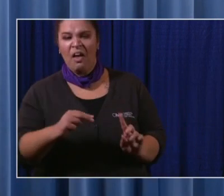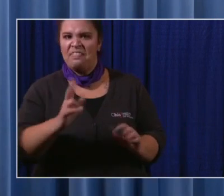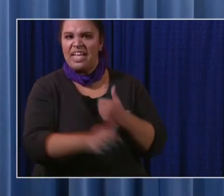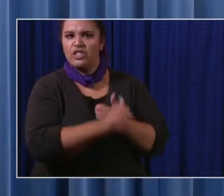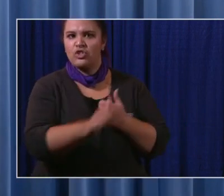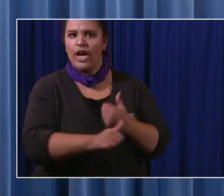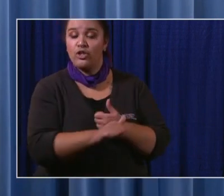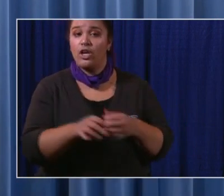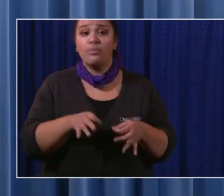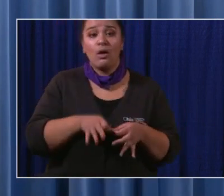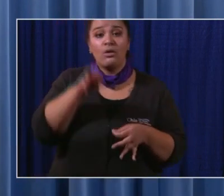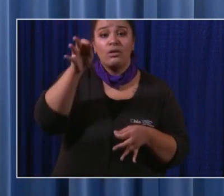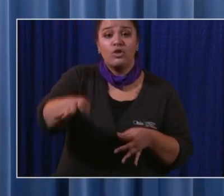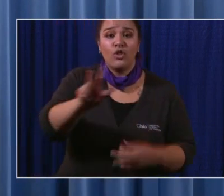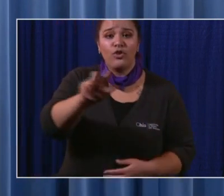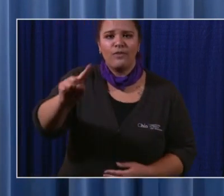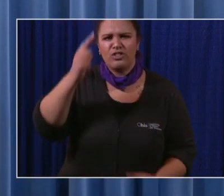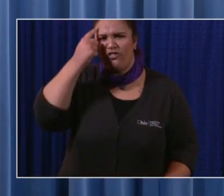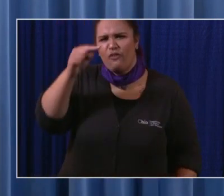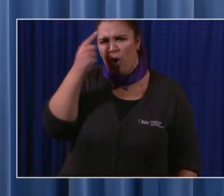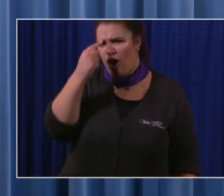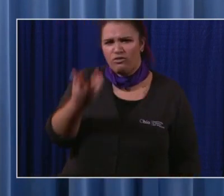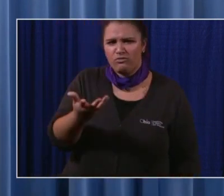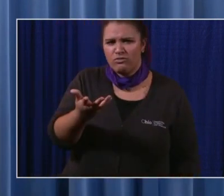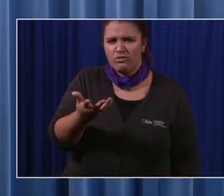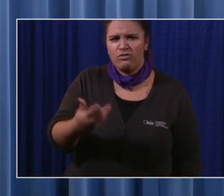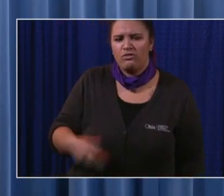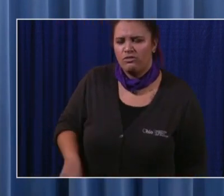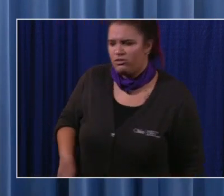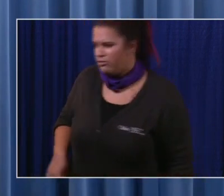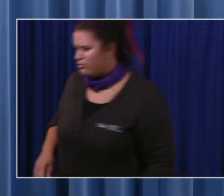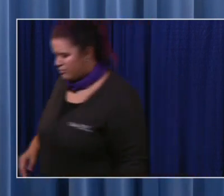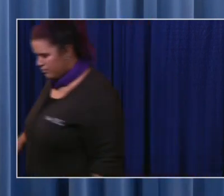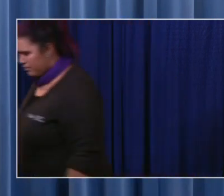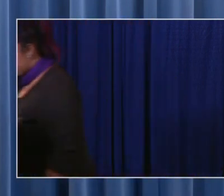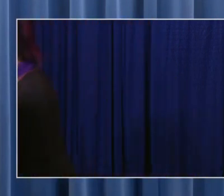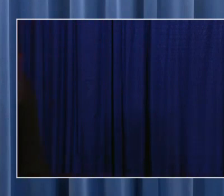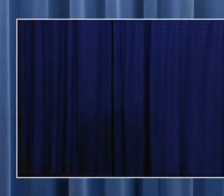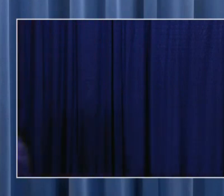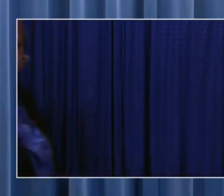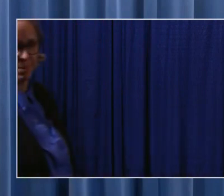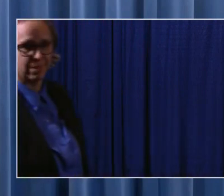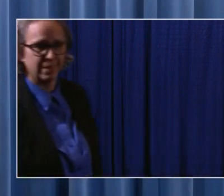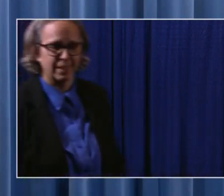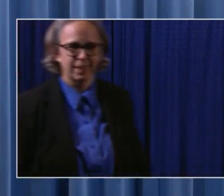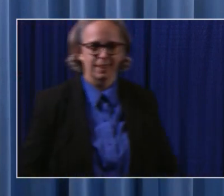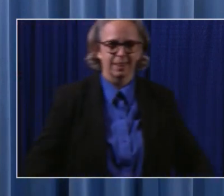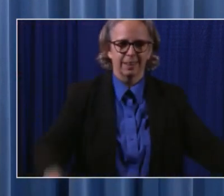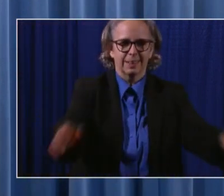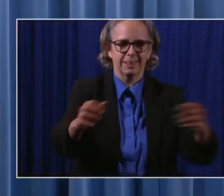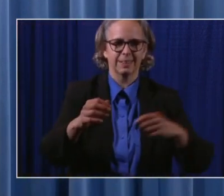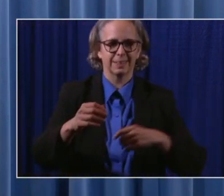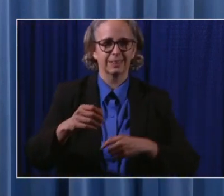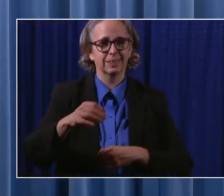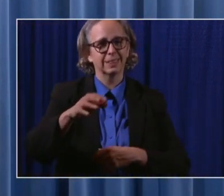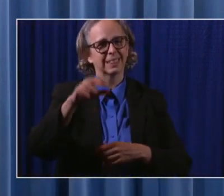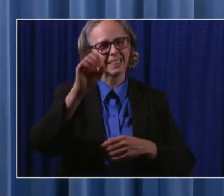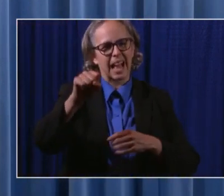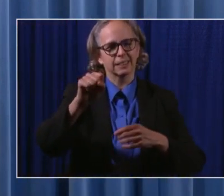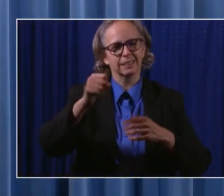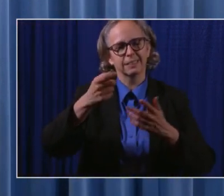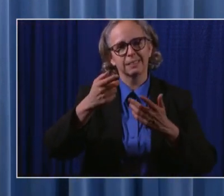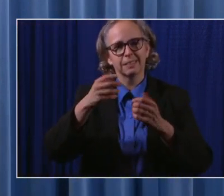This goes off and our order goes into effect on the 31st, so that's pretty close in time. Look, fairs that are